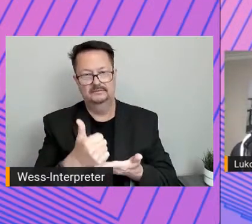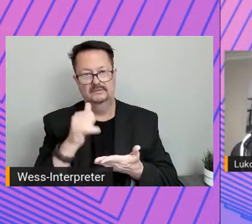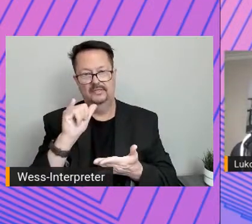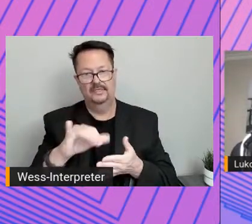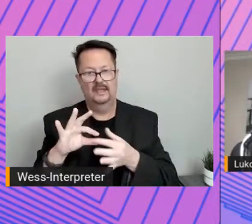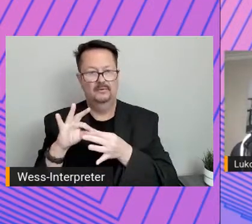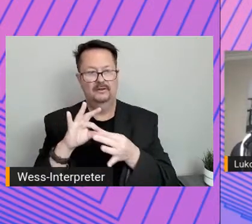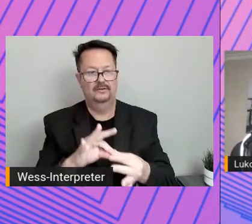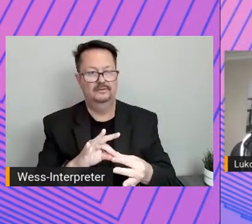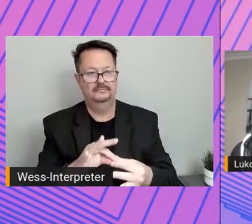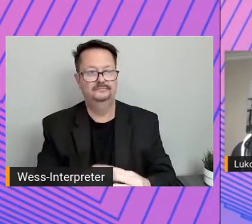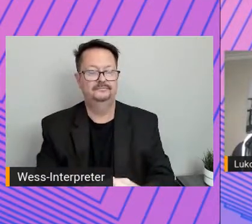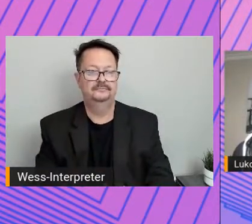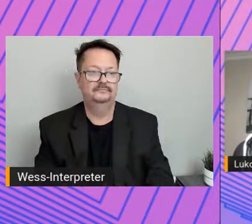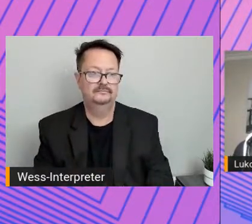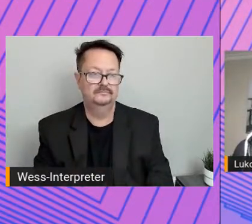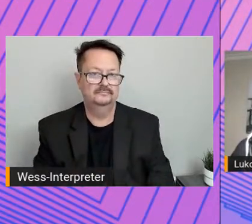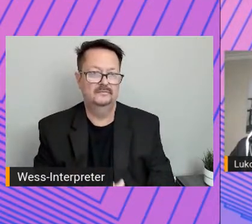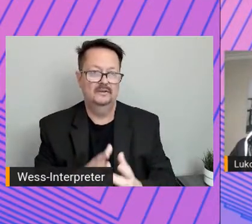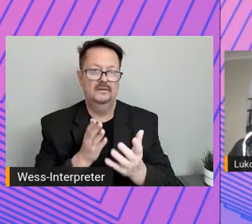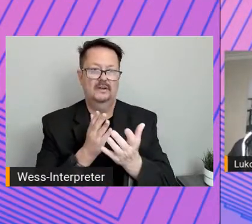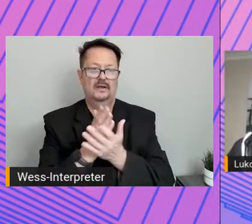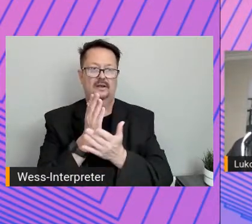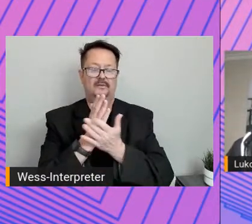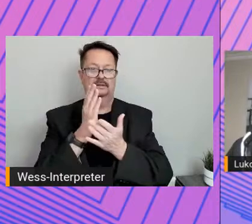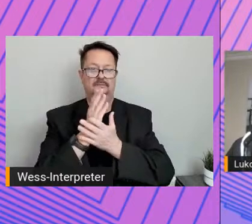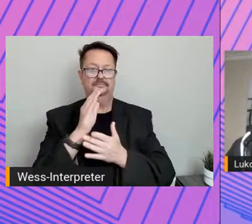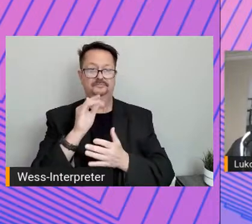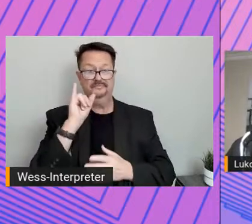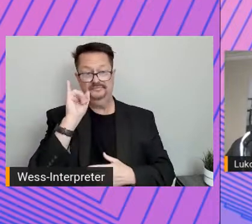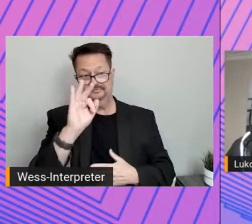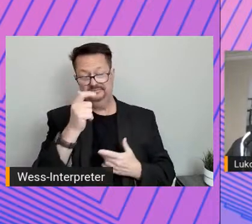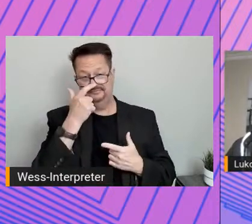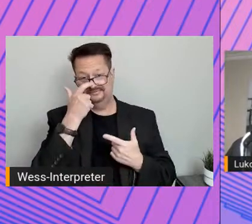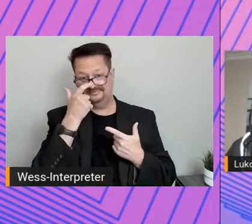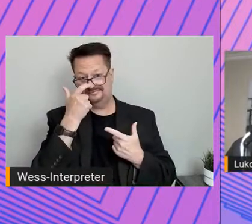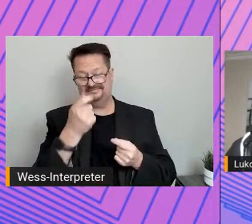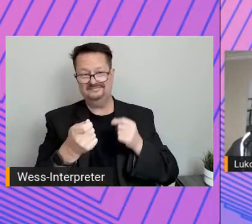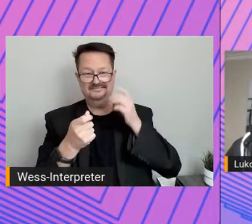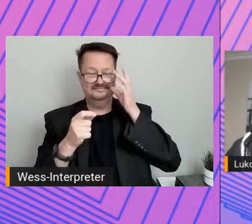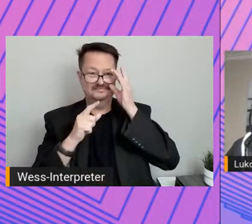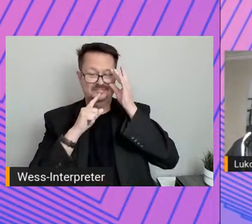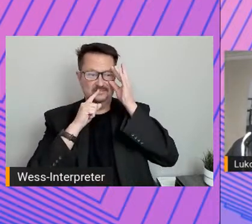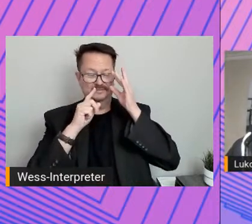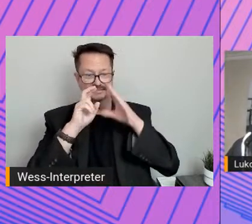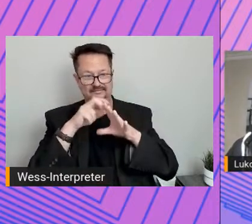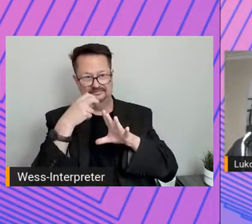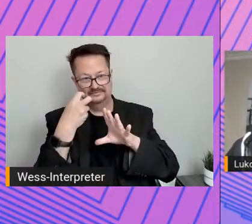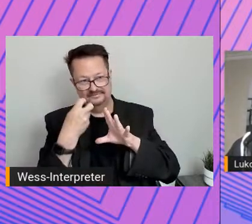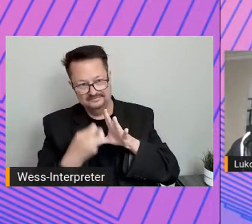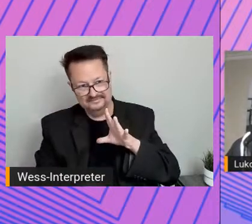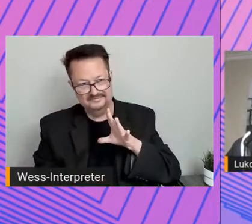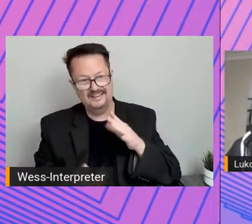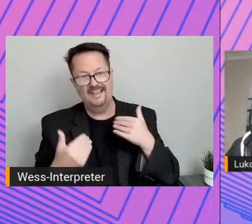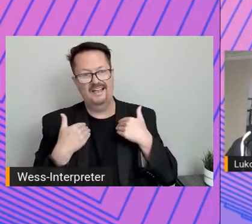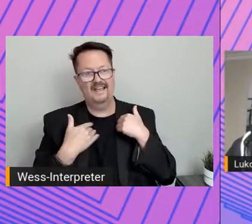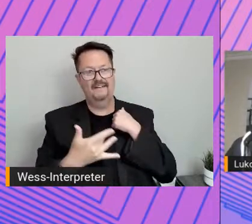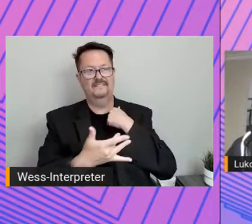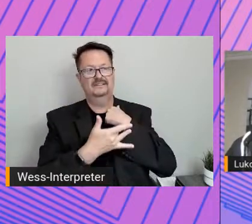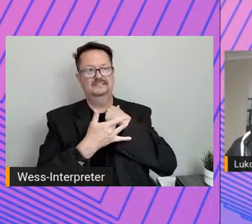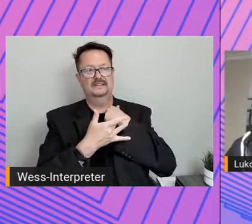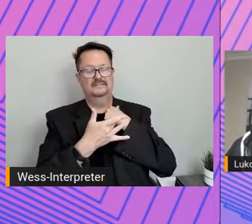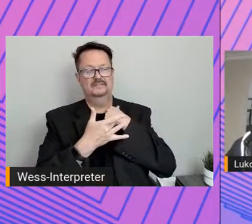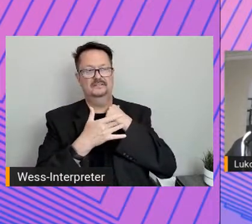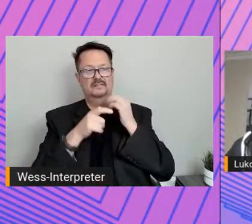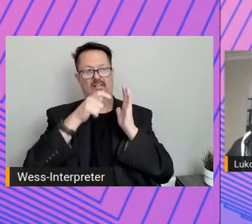regard. All right, so just in case you're interested in actually delving deeper into that, I did mention I have a technical article that deals